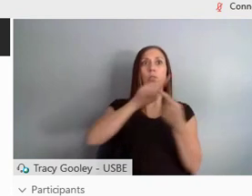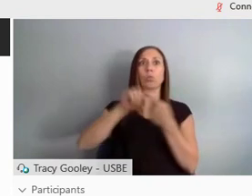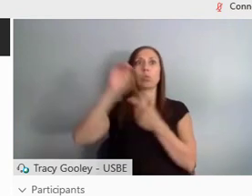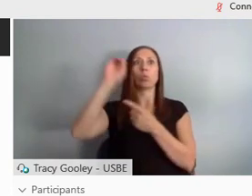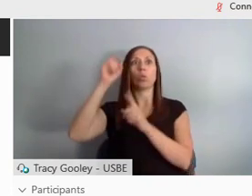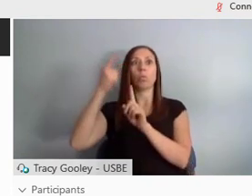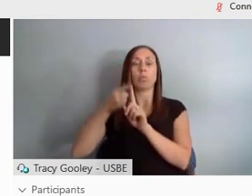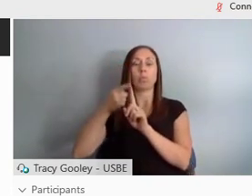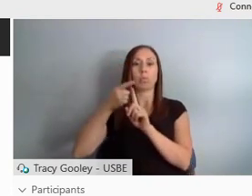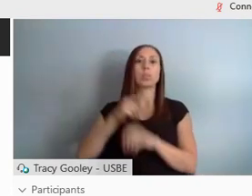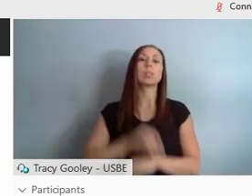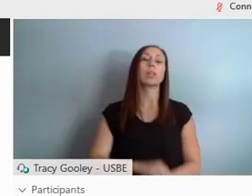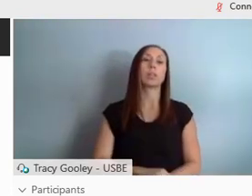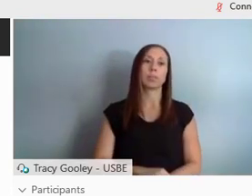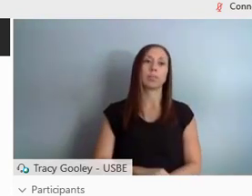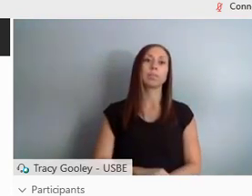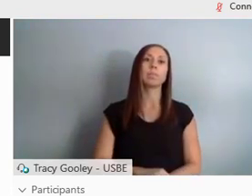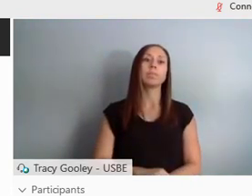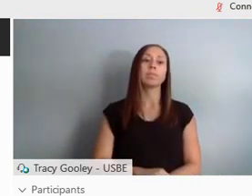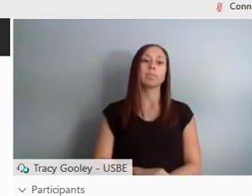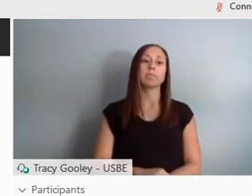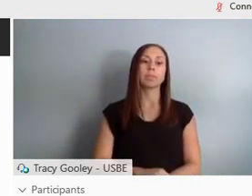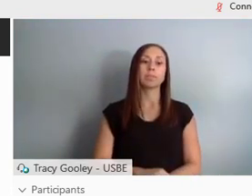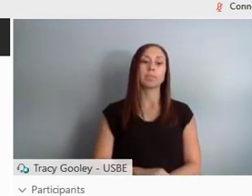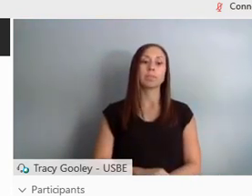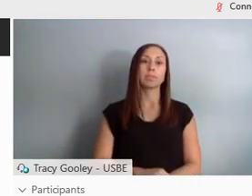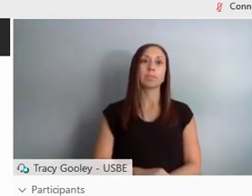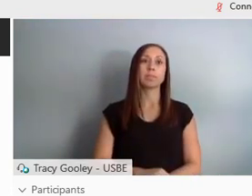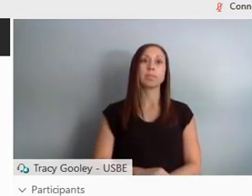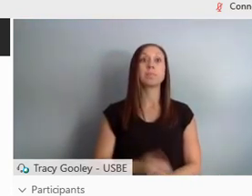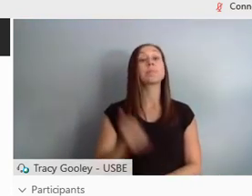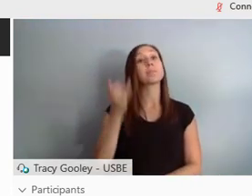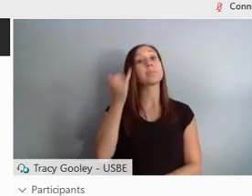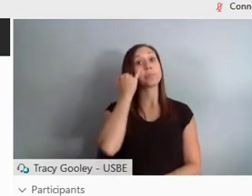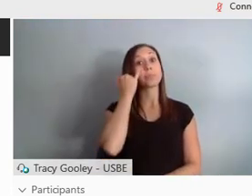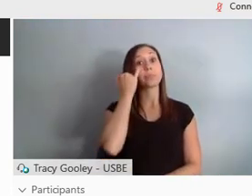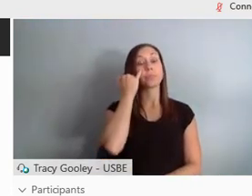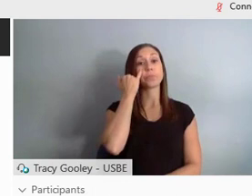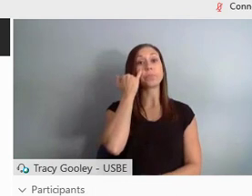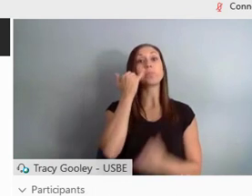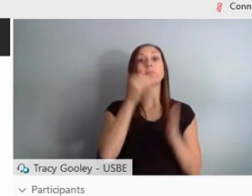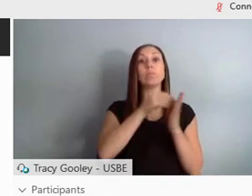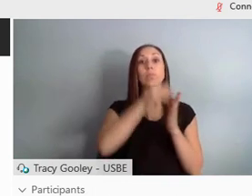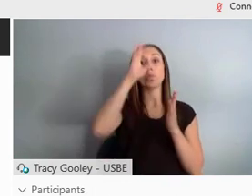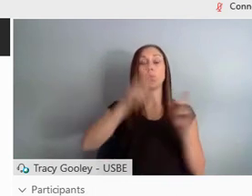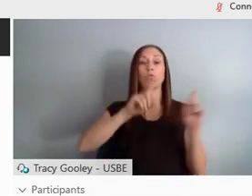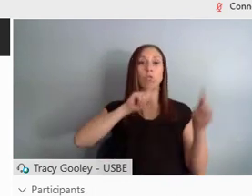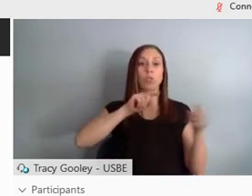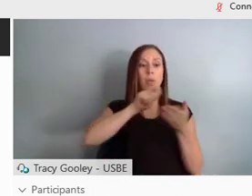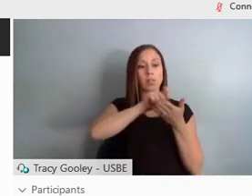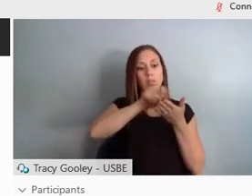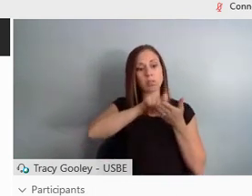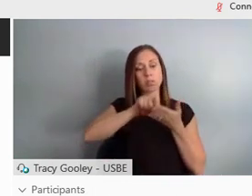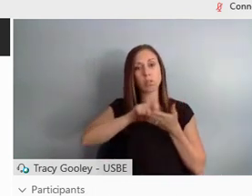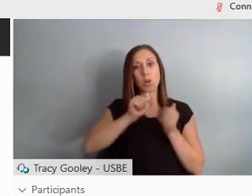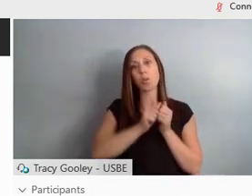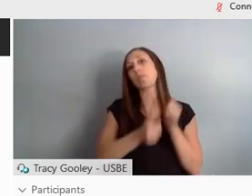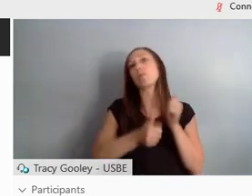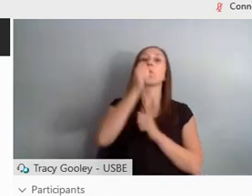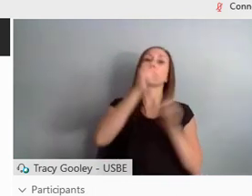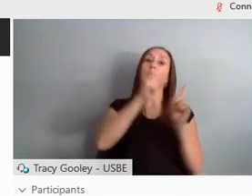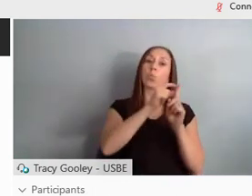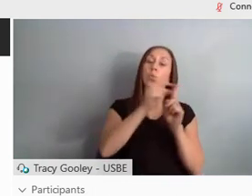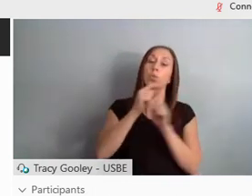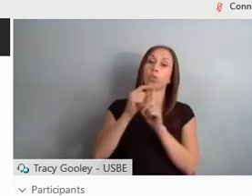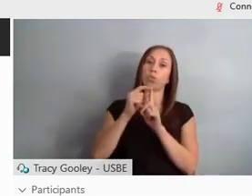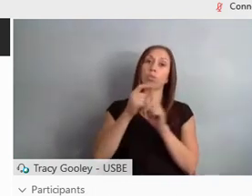to 0 points. If you score the student response with the most words out of the